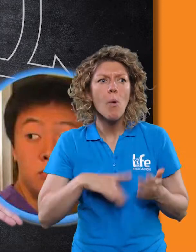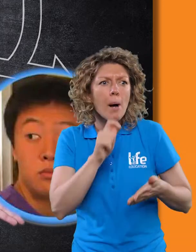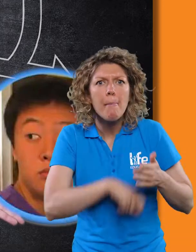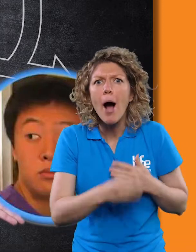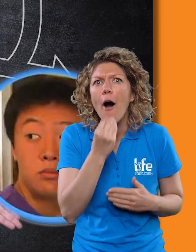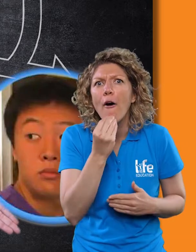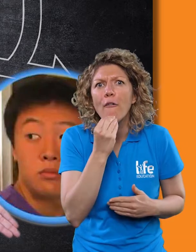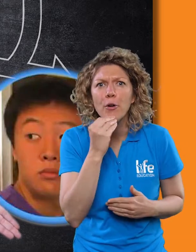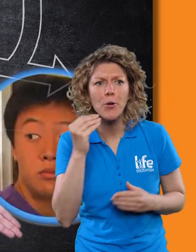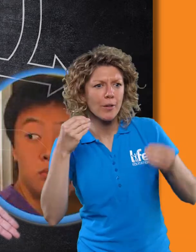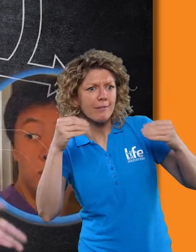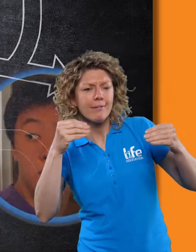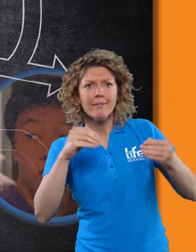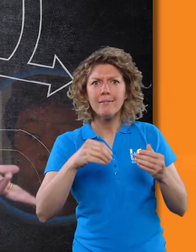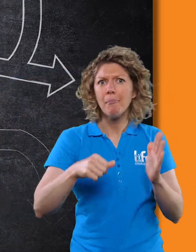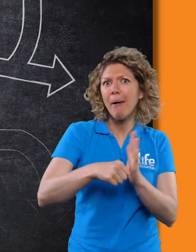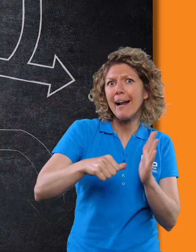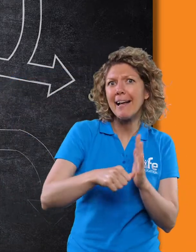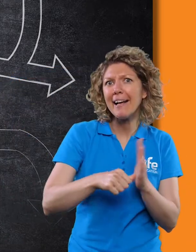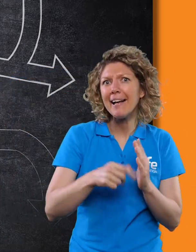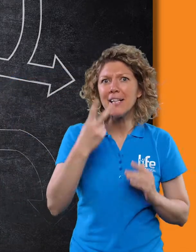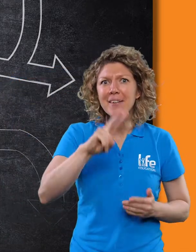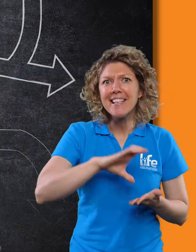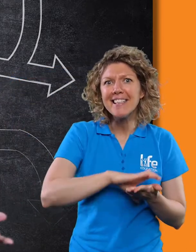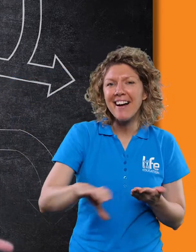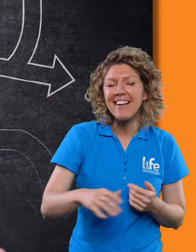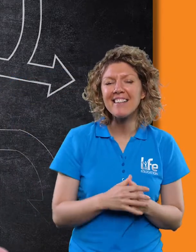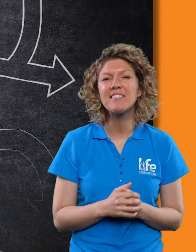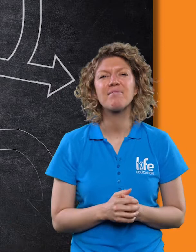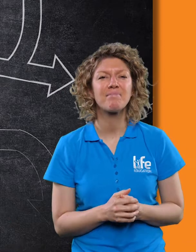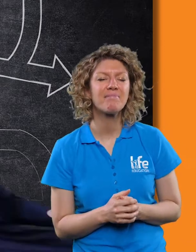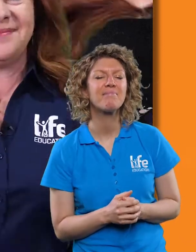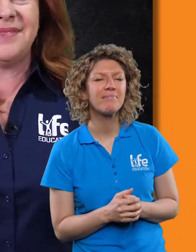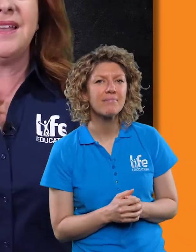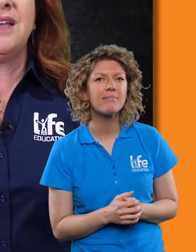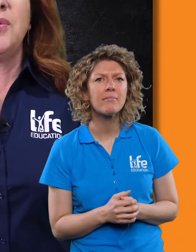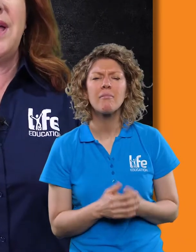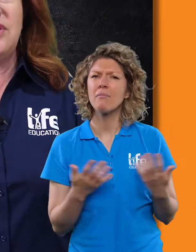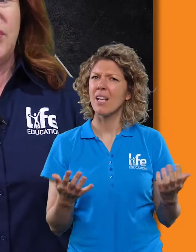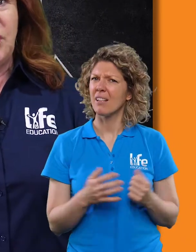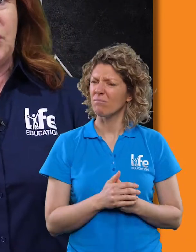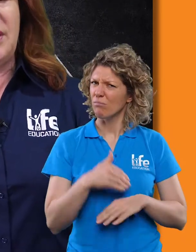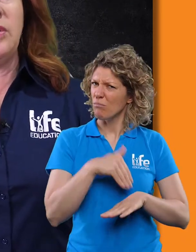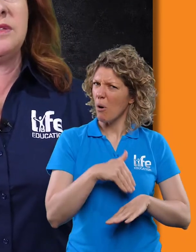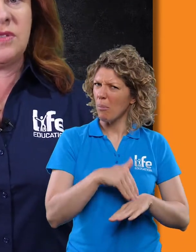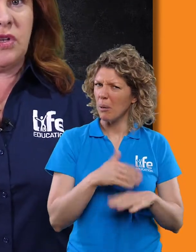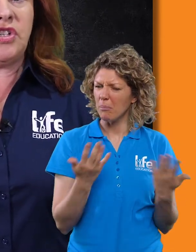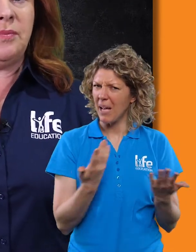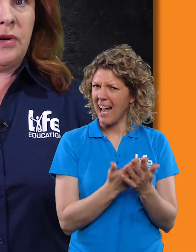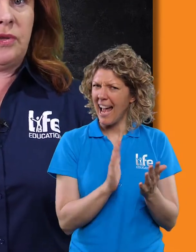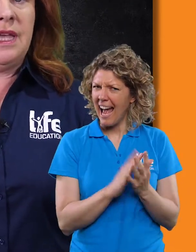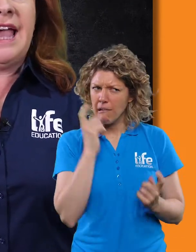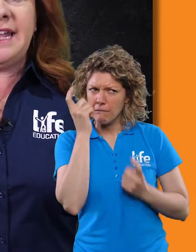snack bar and spend his money. So how could they solve this problem? We have a tool we call the